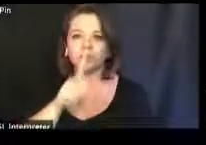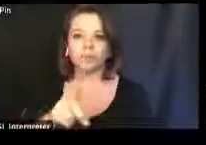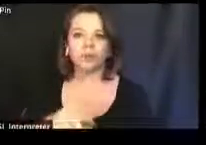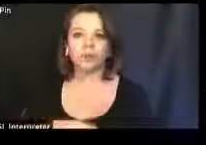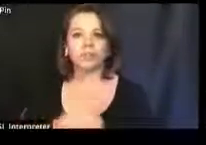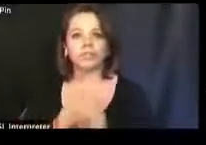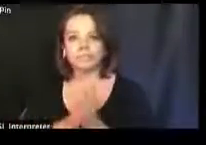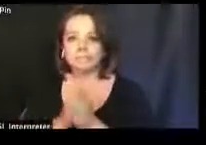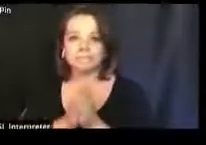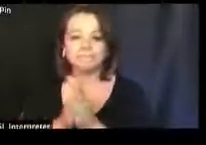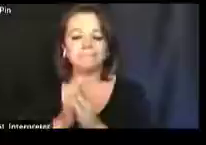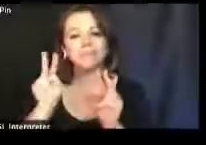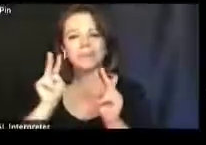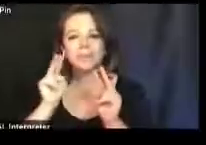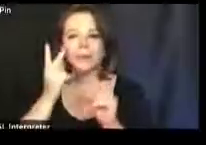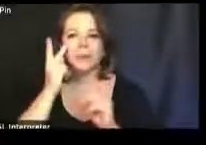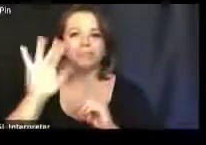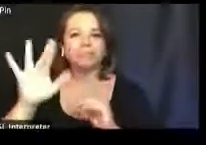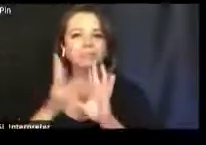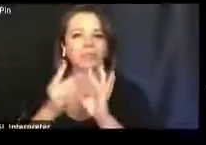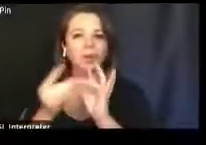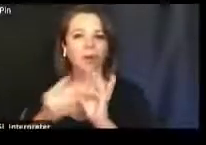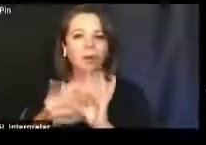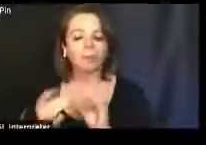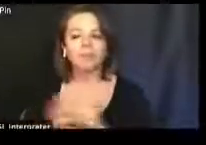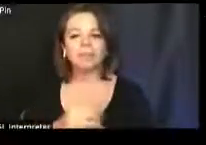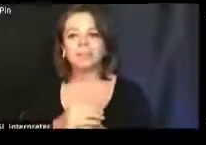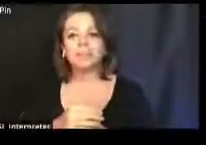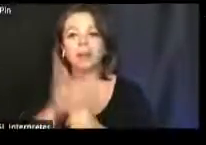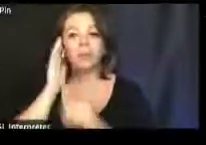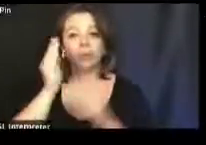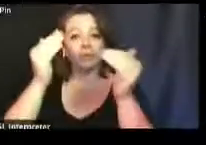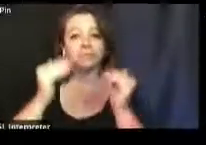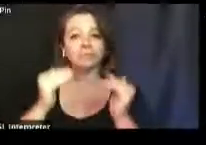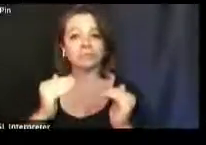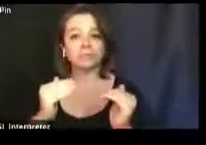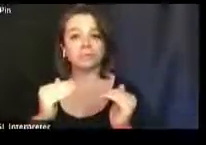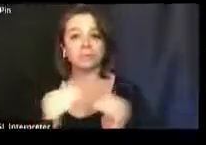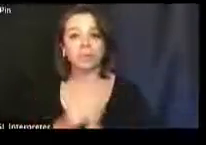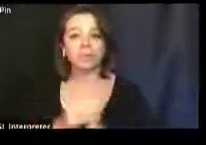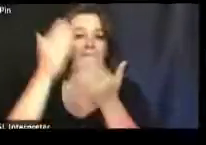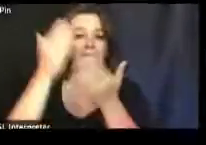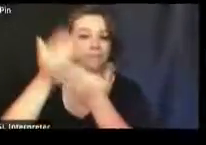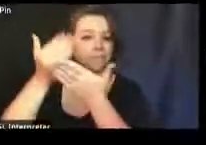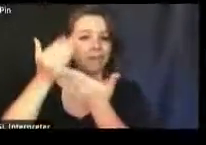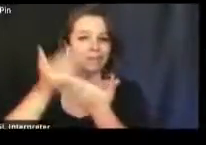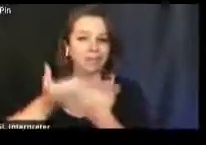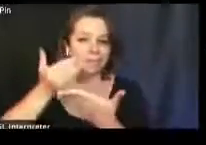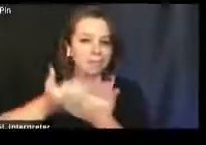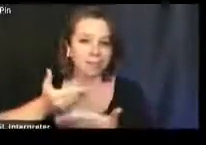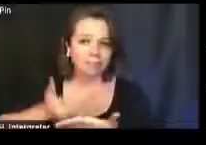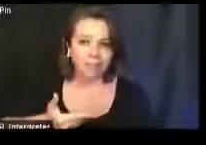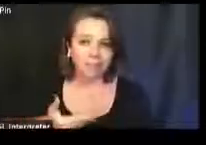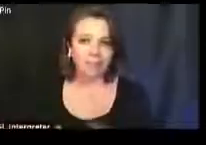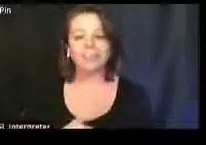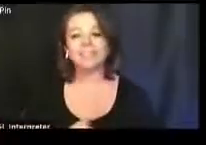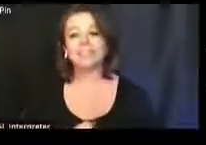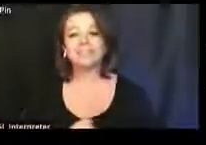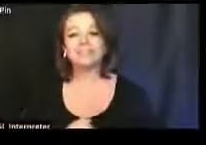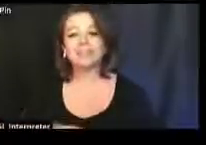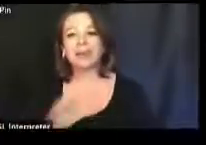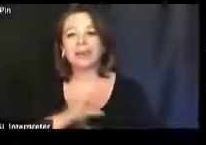for your testimony. We will move on to facts, facts, facts. Commissioner Russell